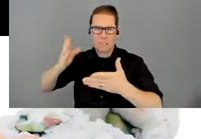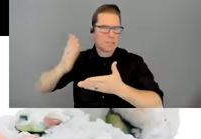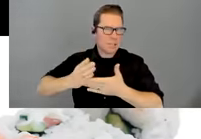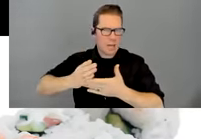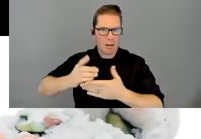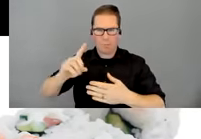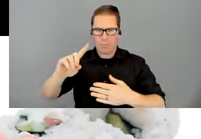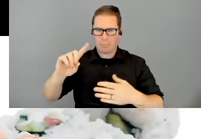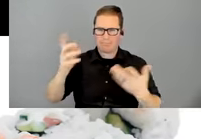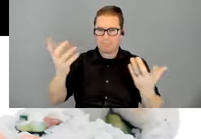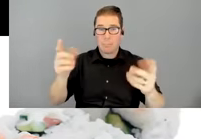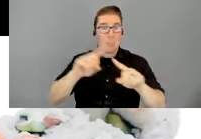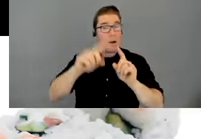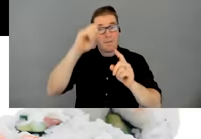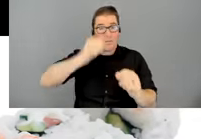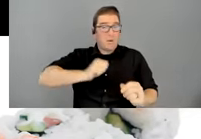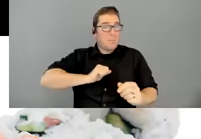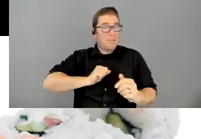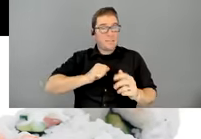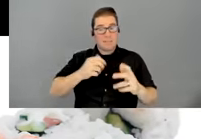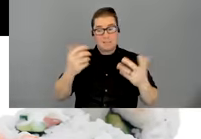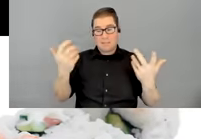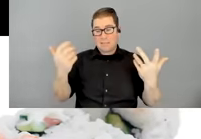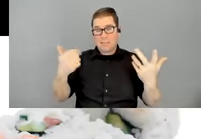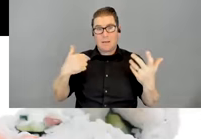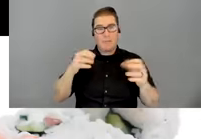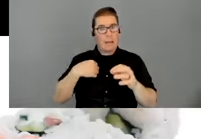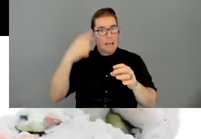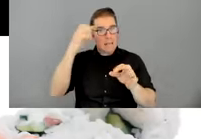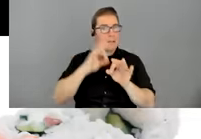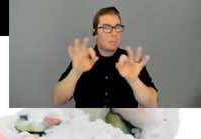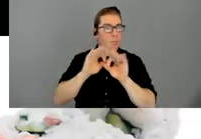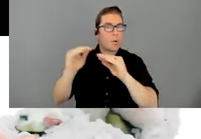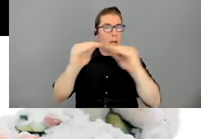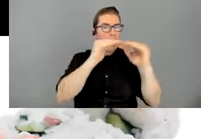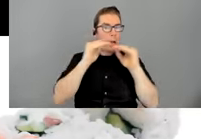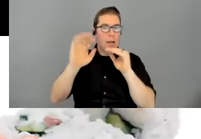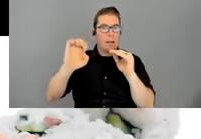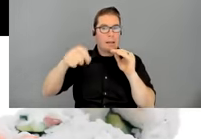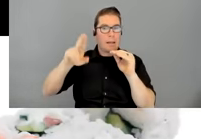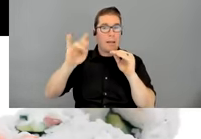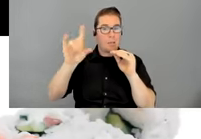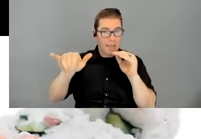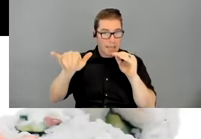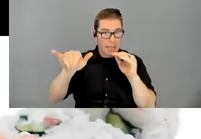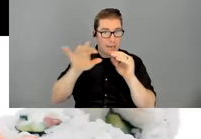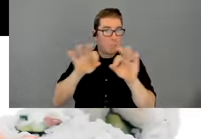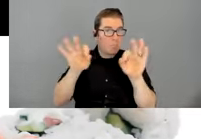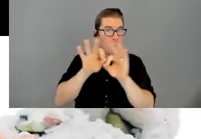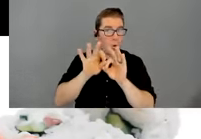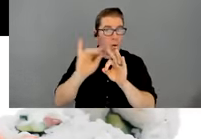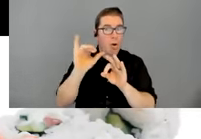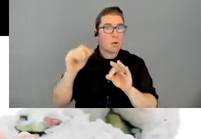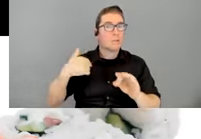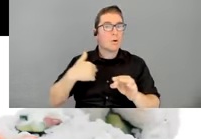myself, I mean, from an equity standpoint, I think it's important for us to always examine our own